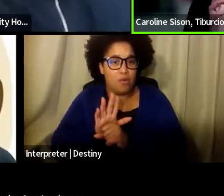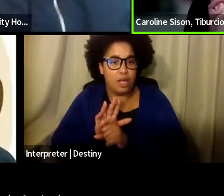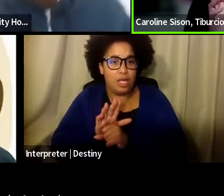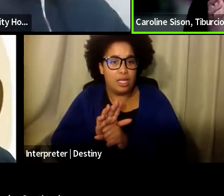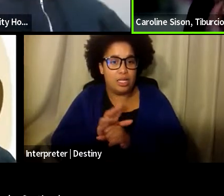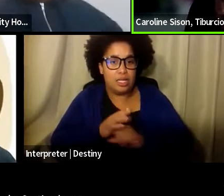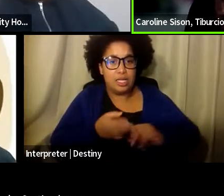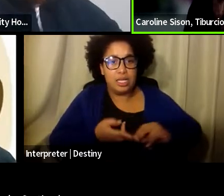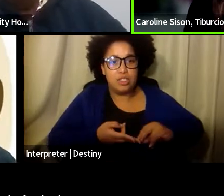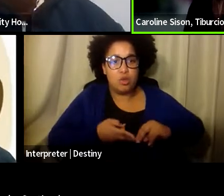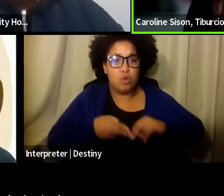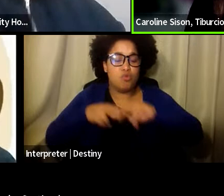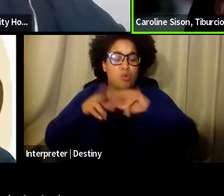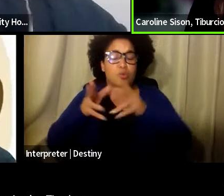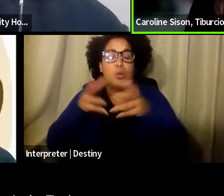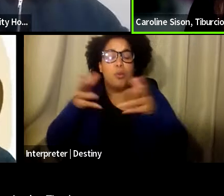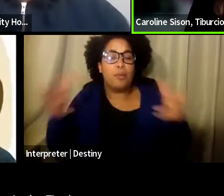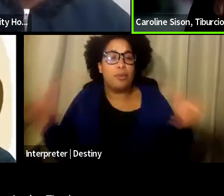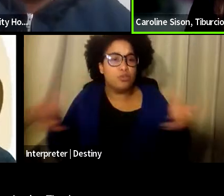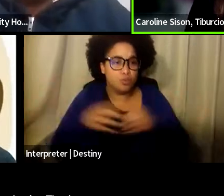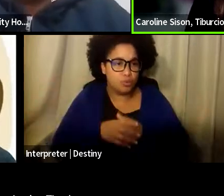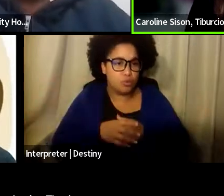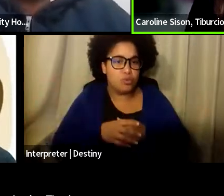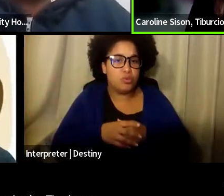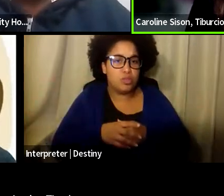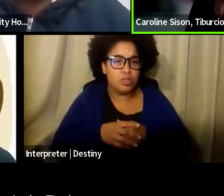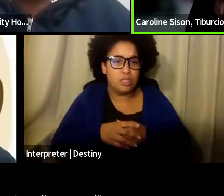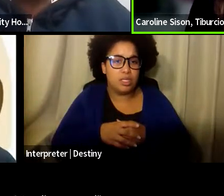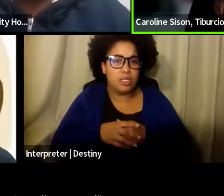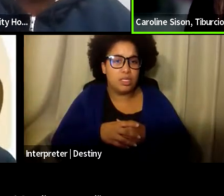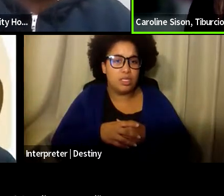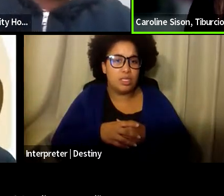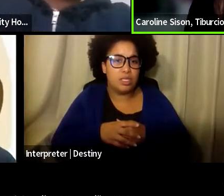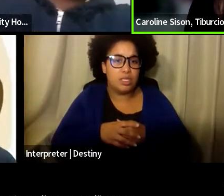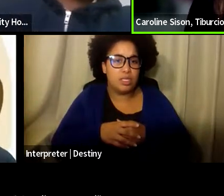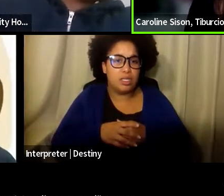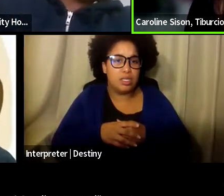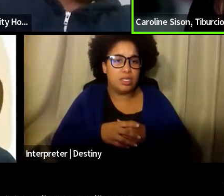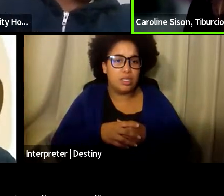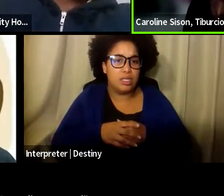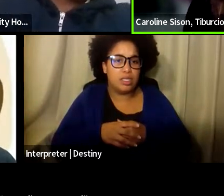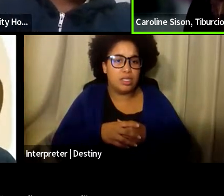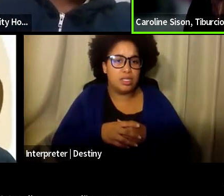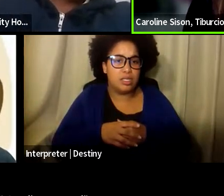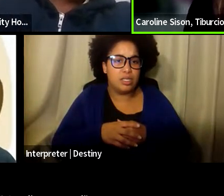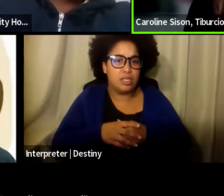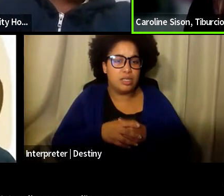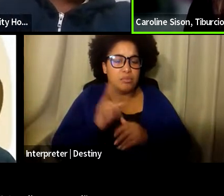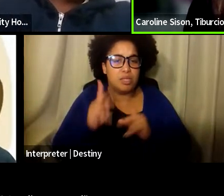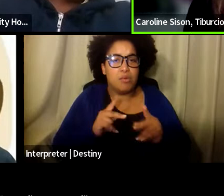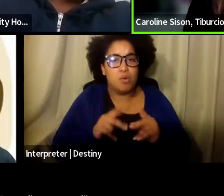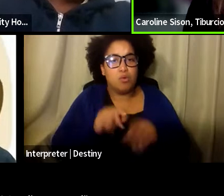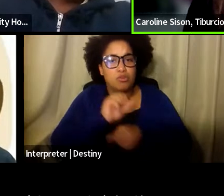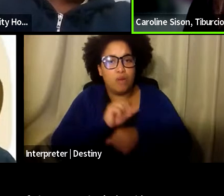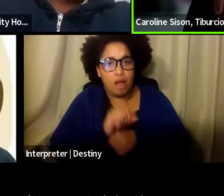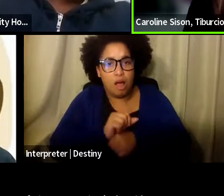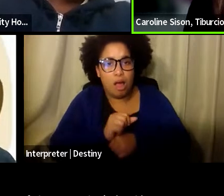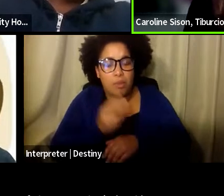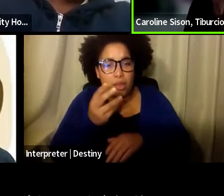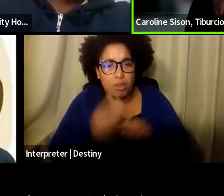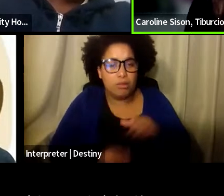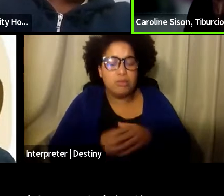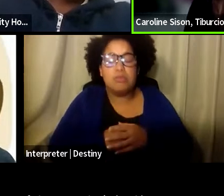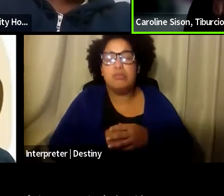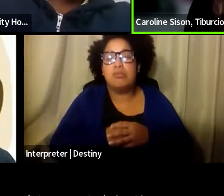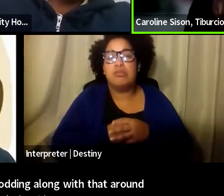grown tremendously, and kind of in response to those who have lost their jobs, decrease